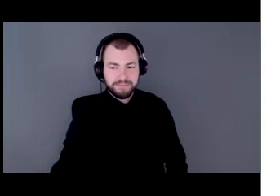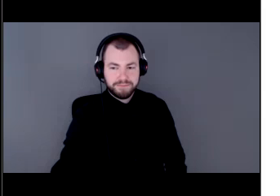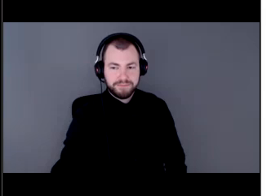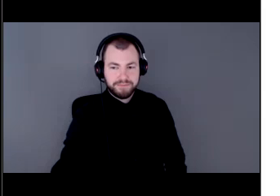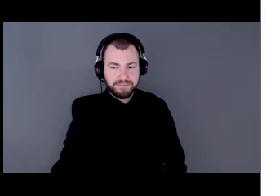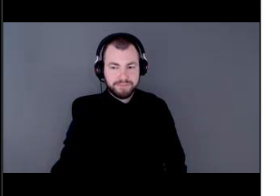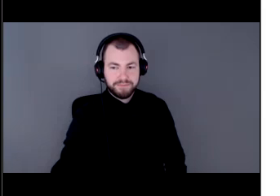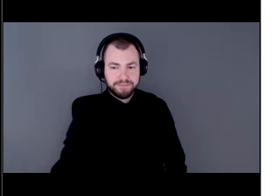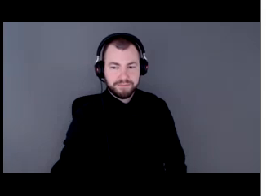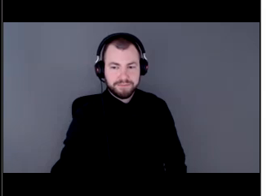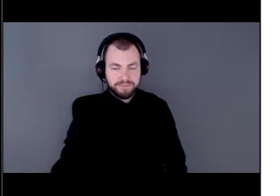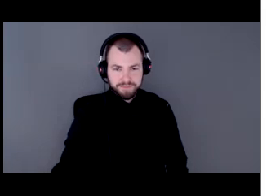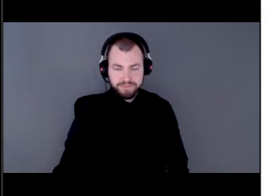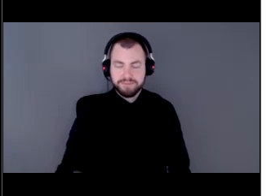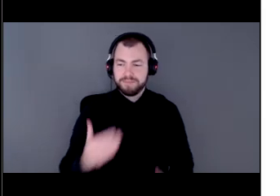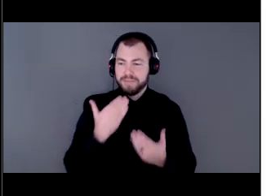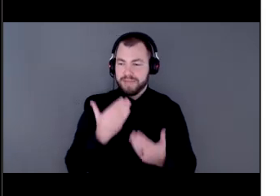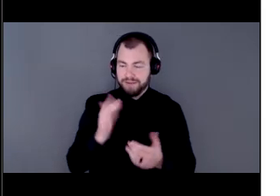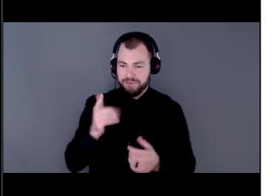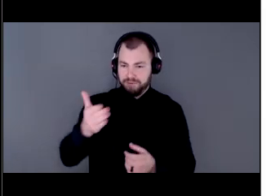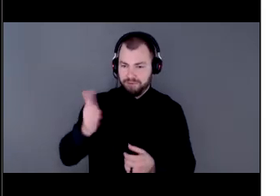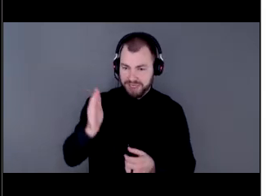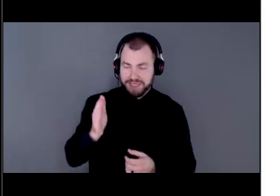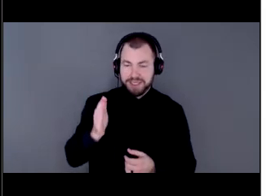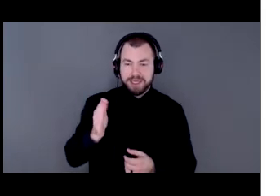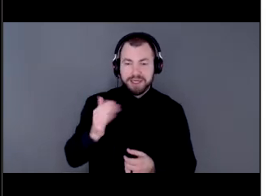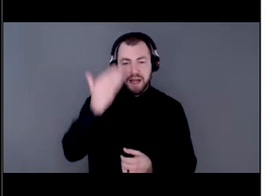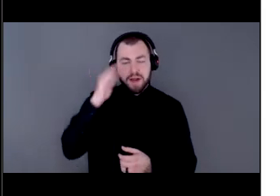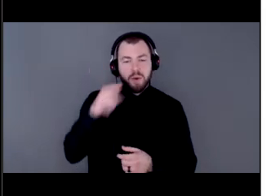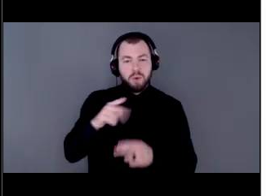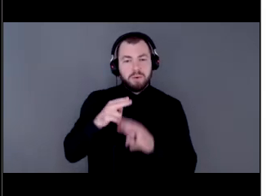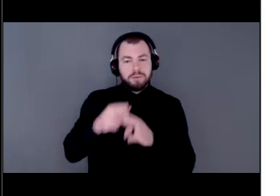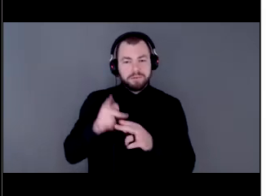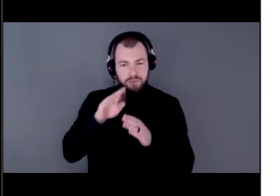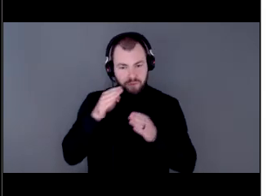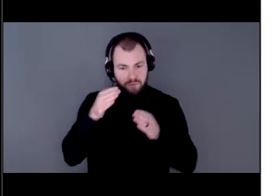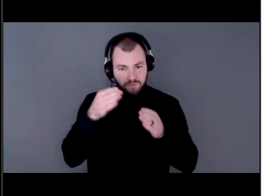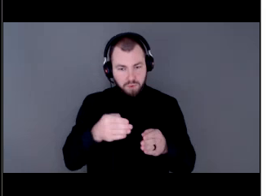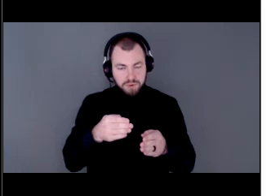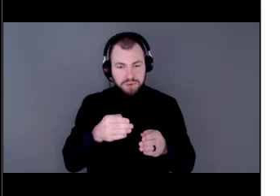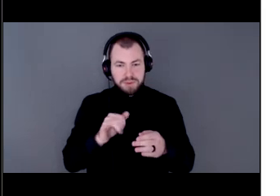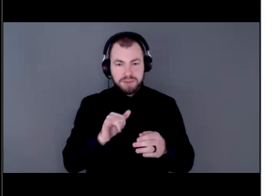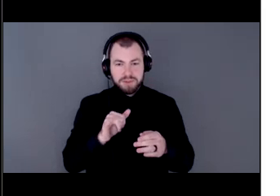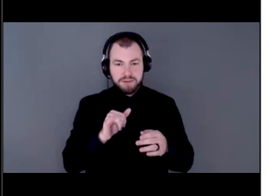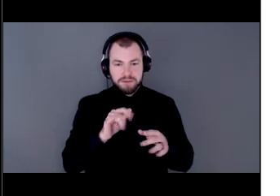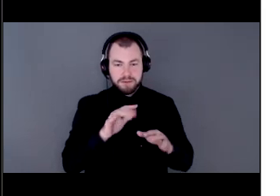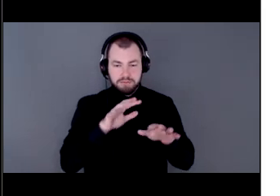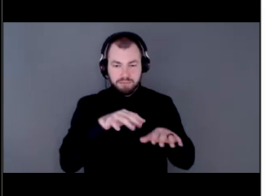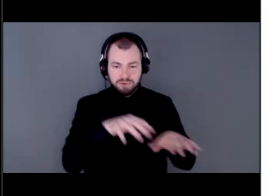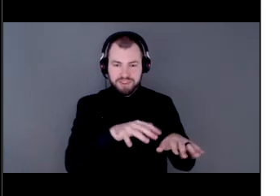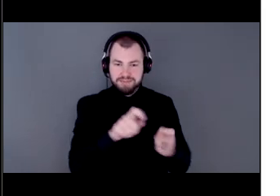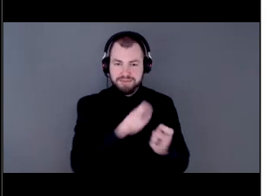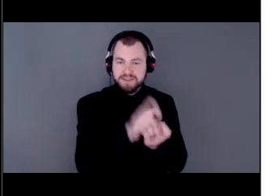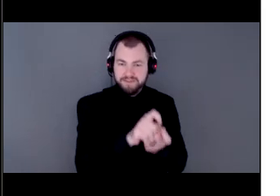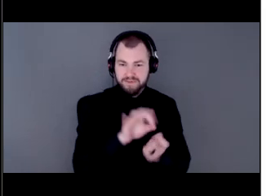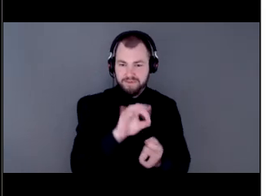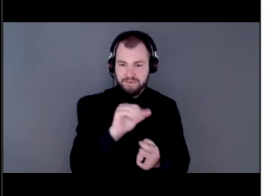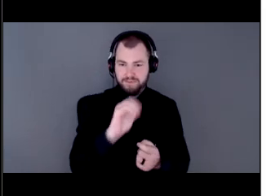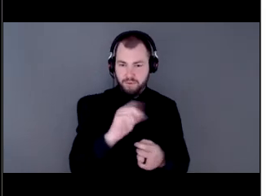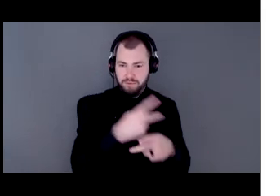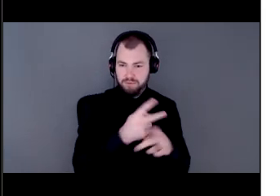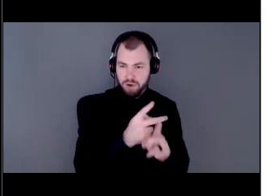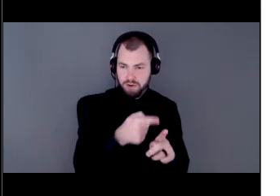Thank you for the presentation. I know you mentioned focusing on kind of marine specific foam products, but I'm curious